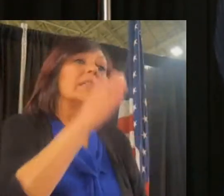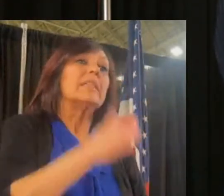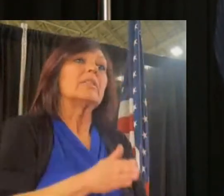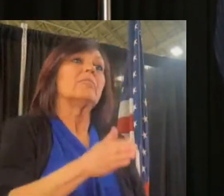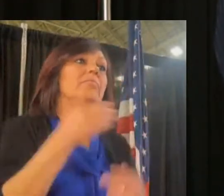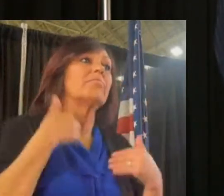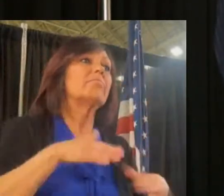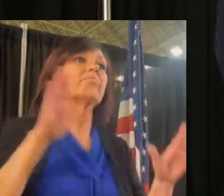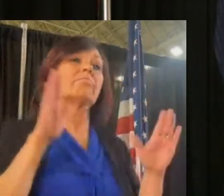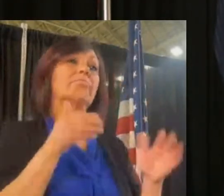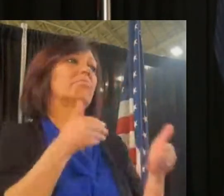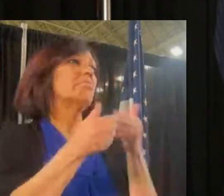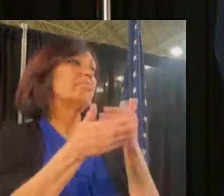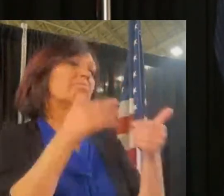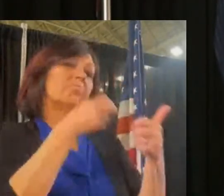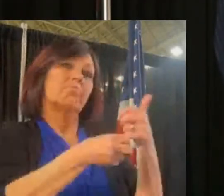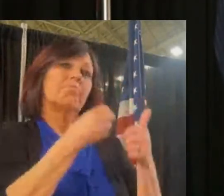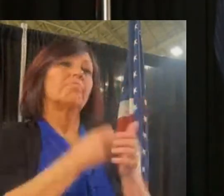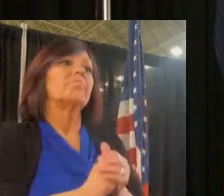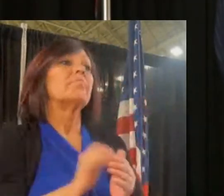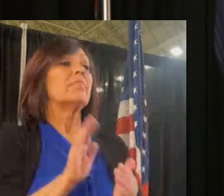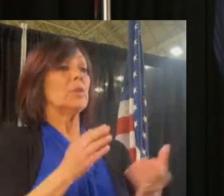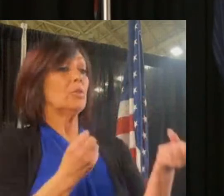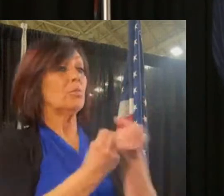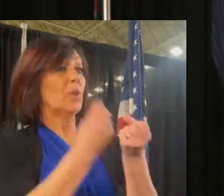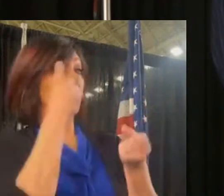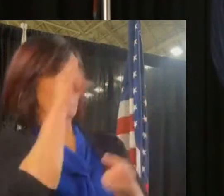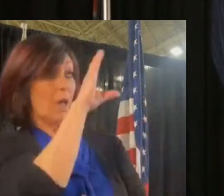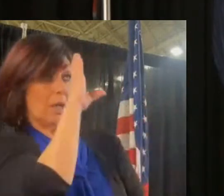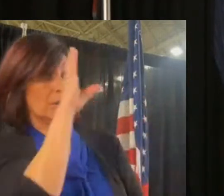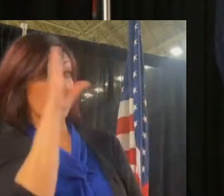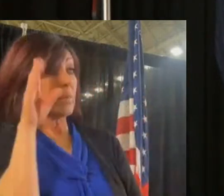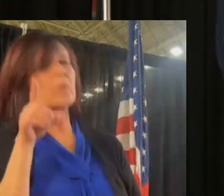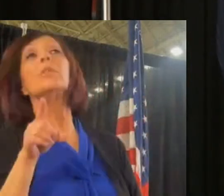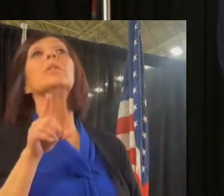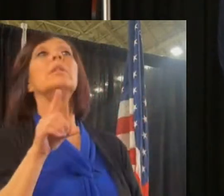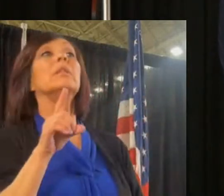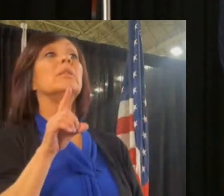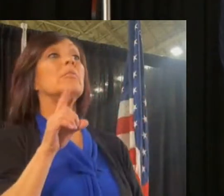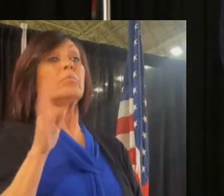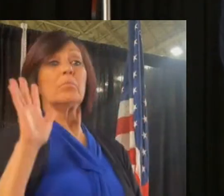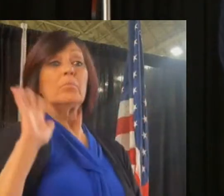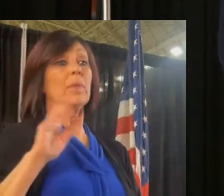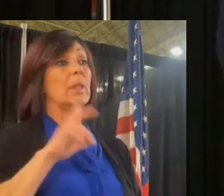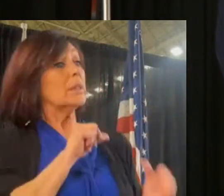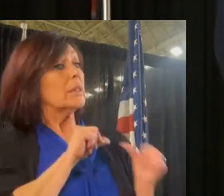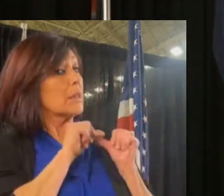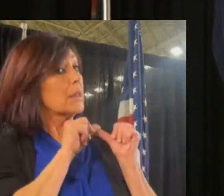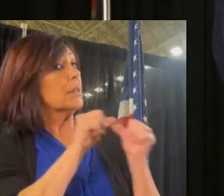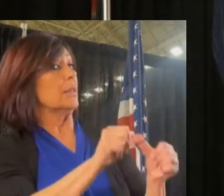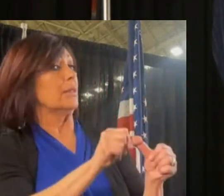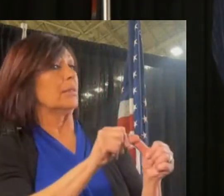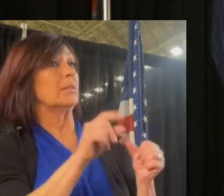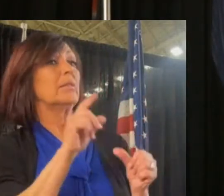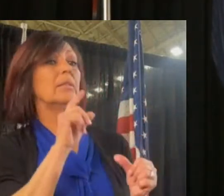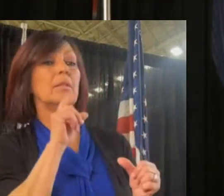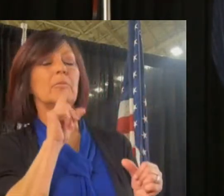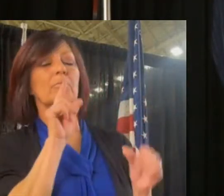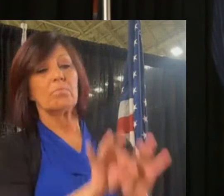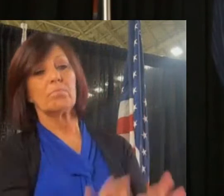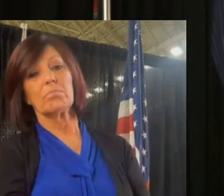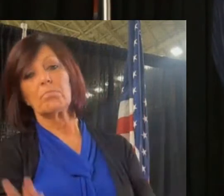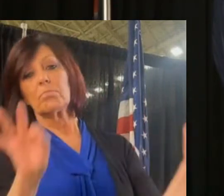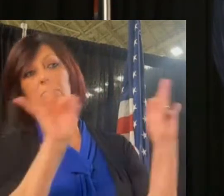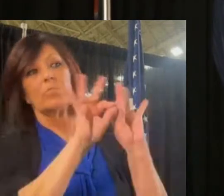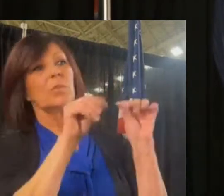despite the political winds. His support for the hospital was and continues to be absolutely critical to